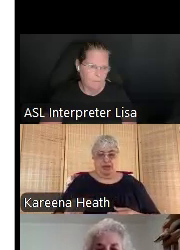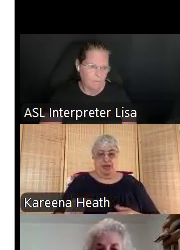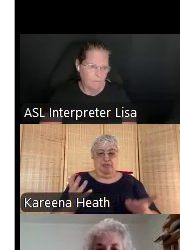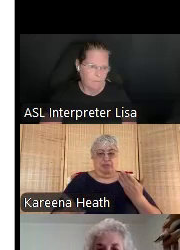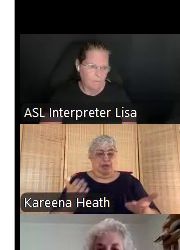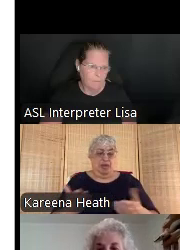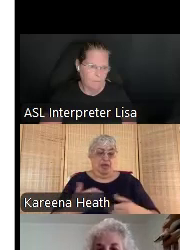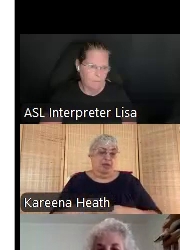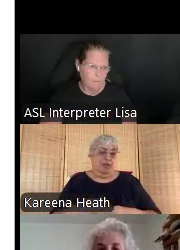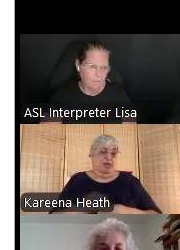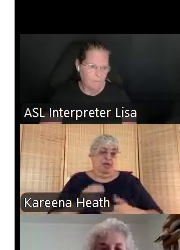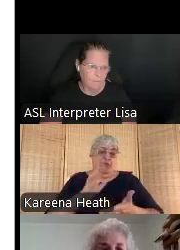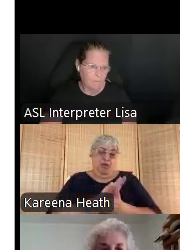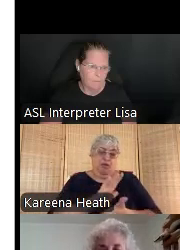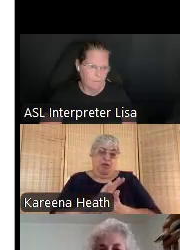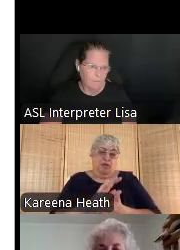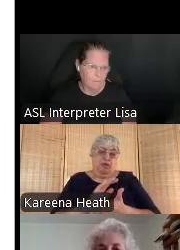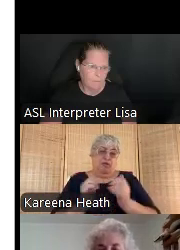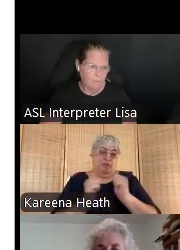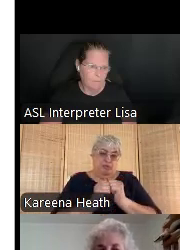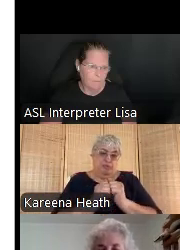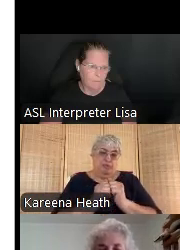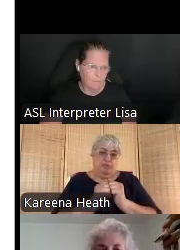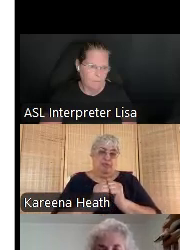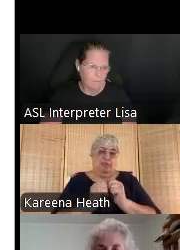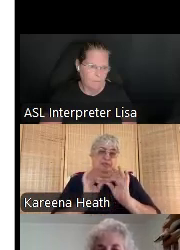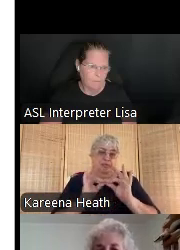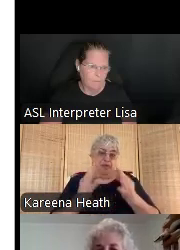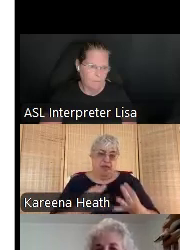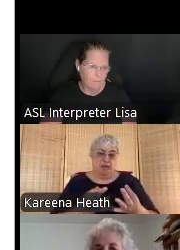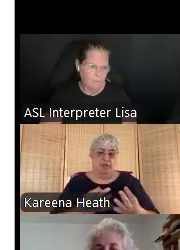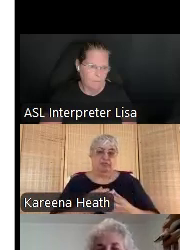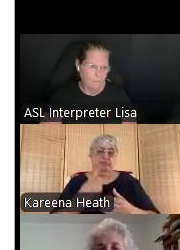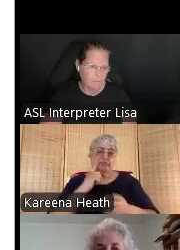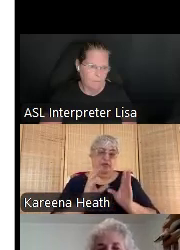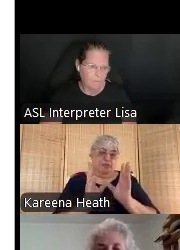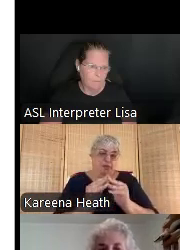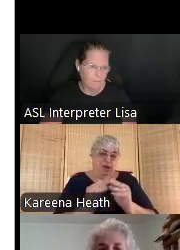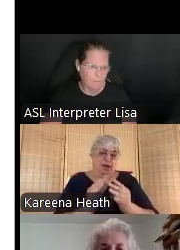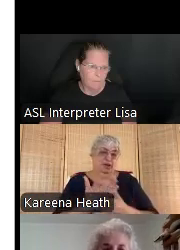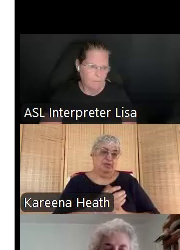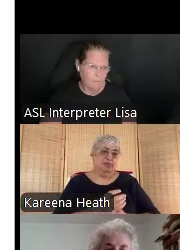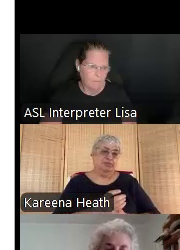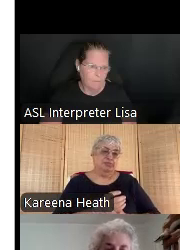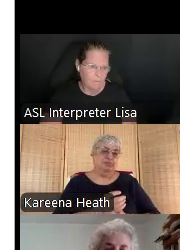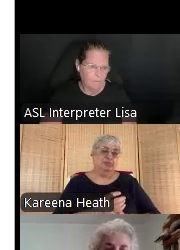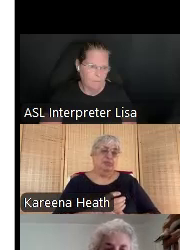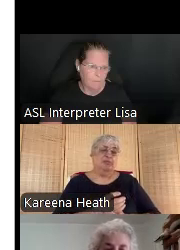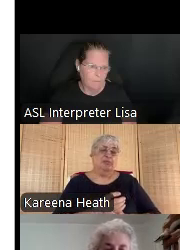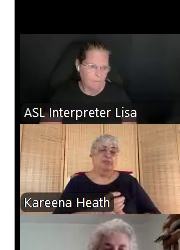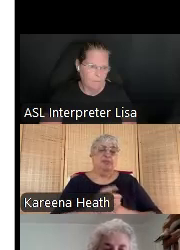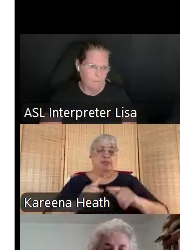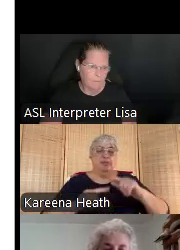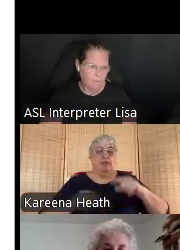going to the school with the family, you know, for a meeting. So, you know, it's a variety